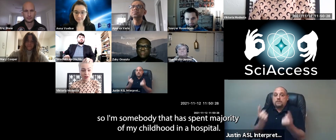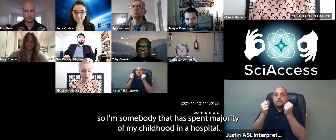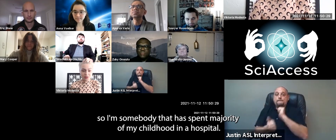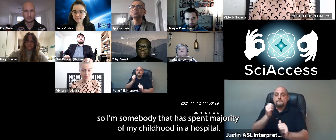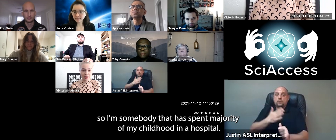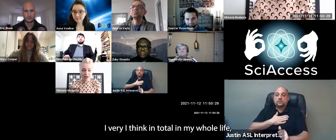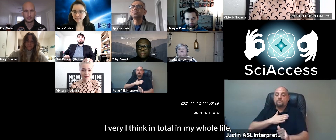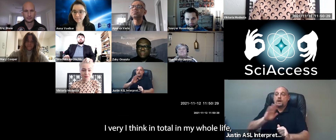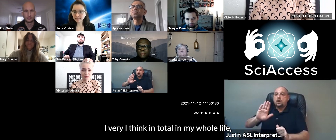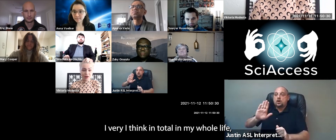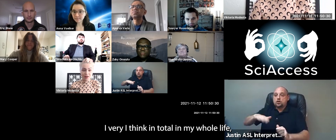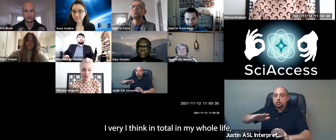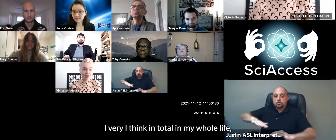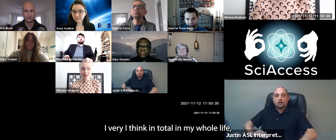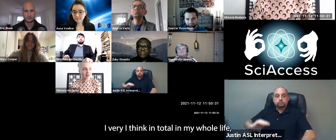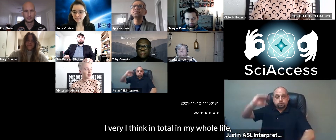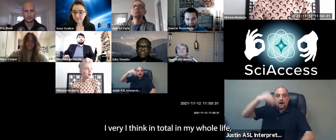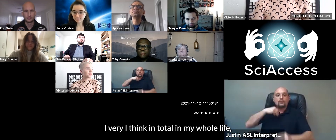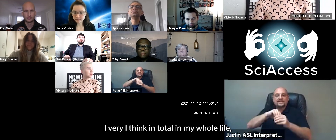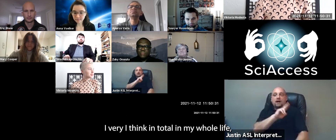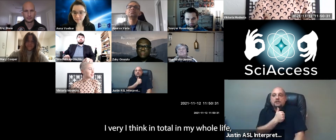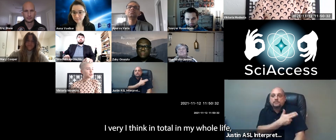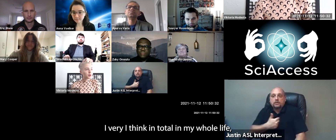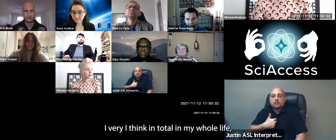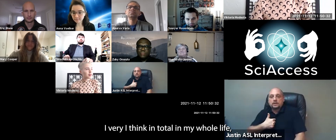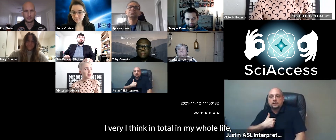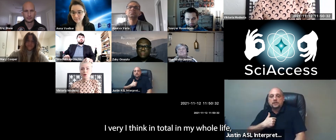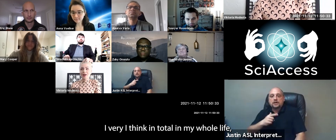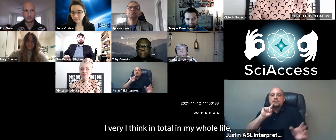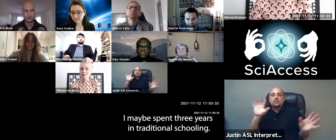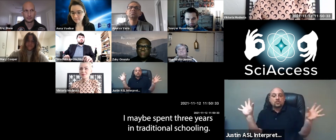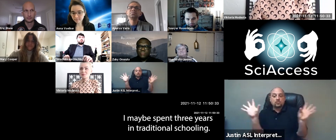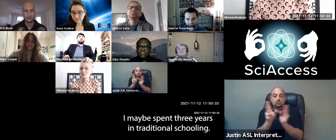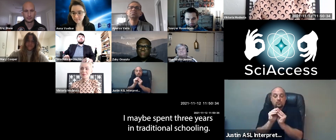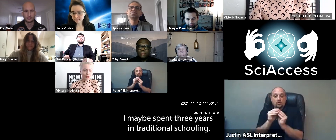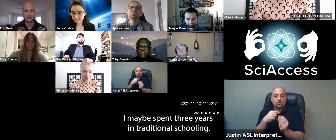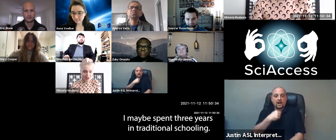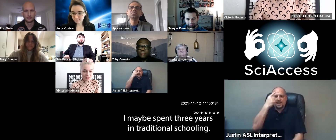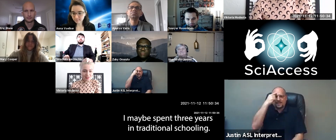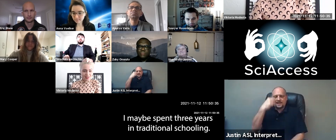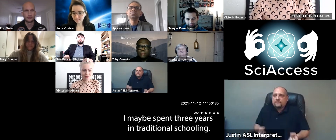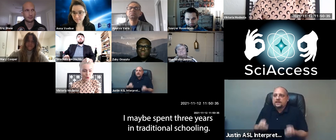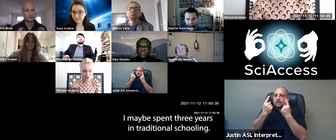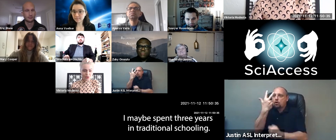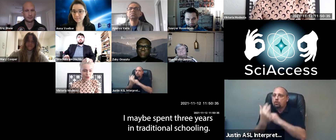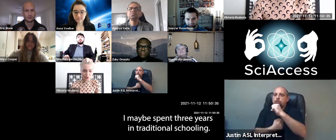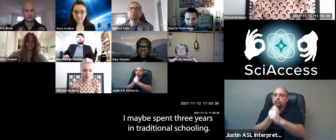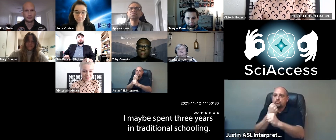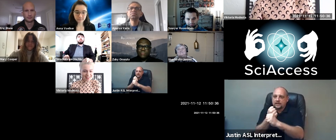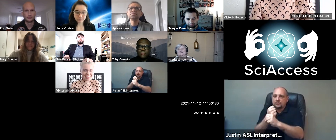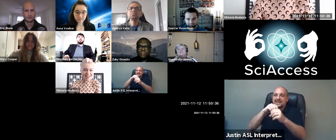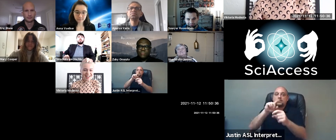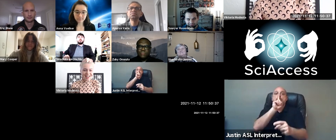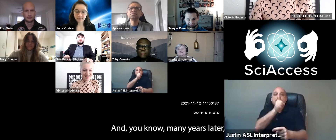in a hospital. I think in total in my whole life, I maybe spent 3 years in traditional